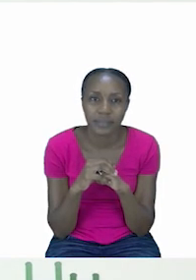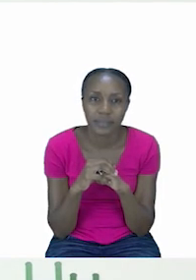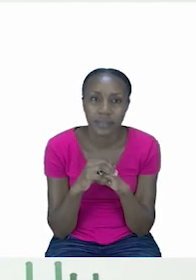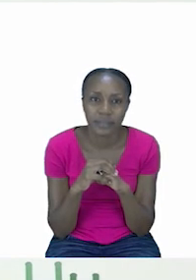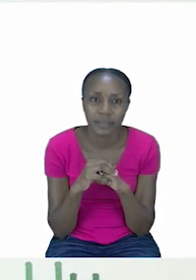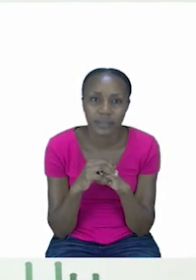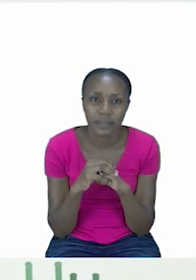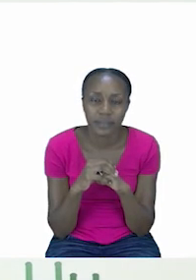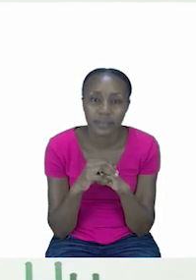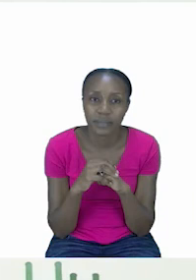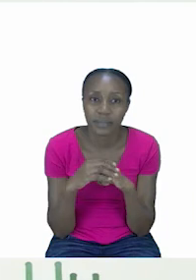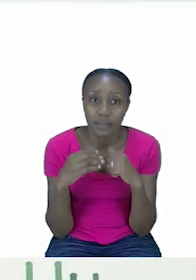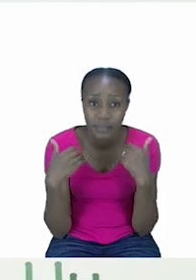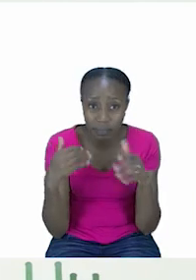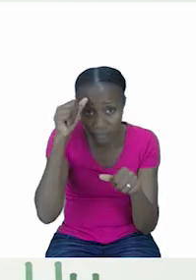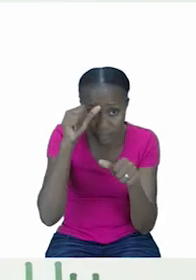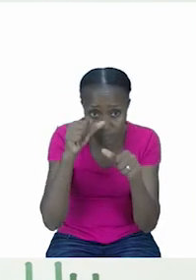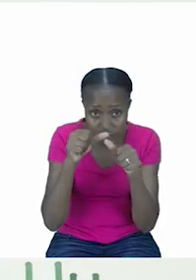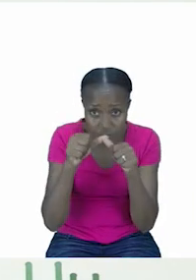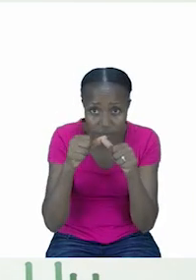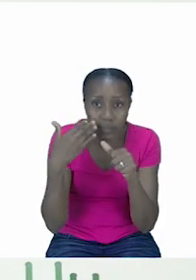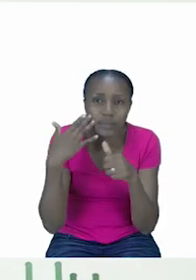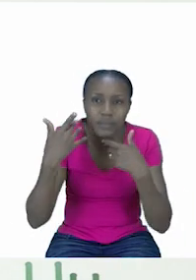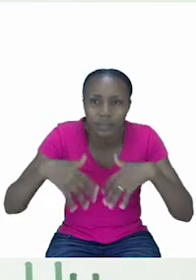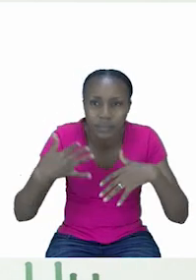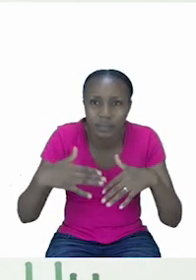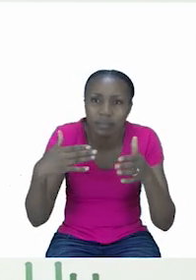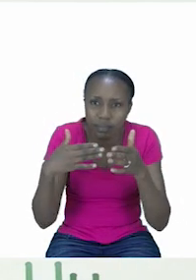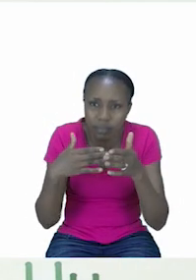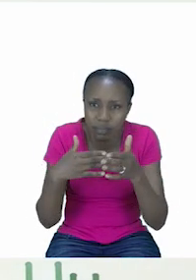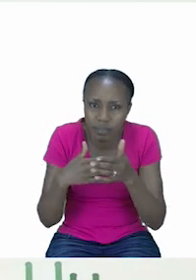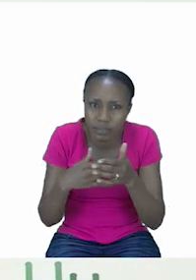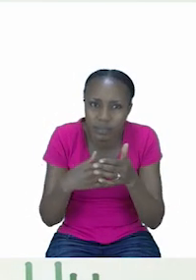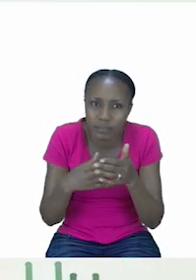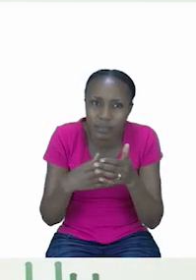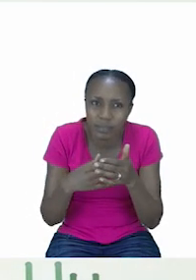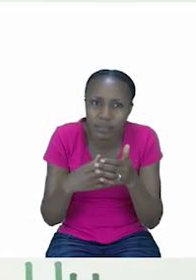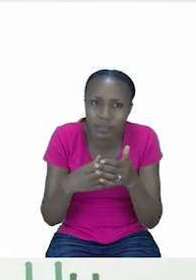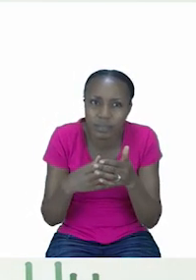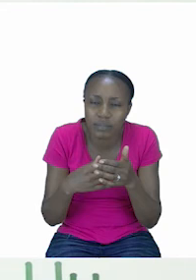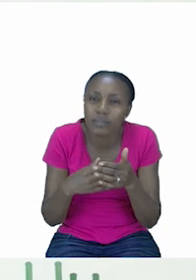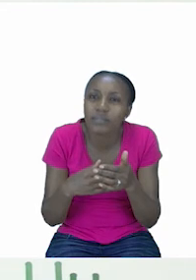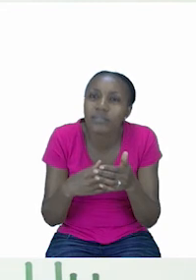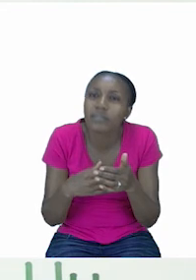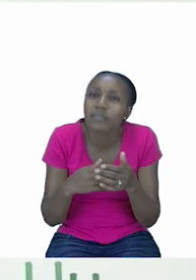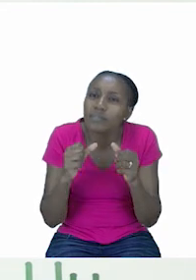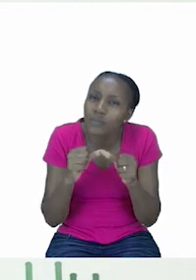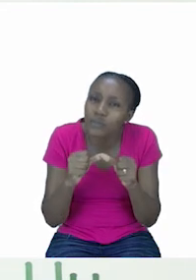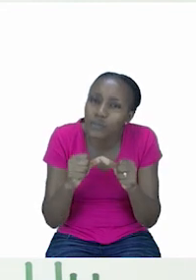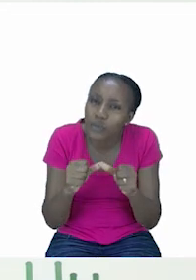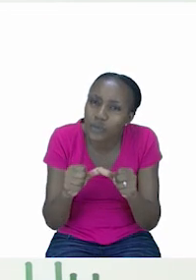Start at the beginning. Remember, it's okay to stop, but you need to make sure your pencil